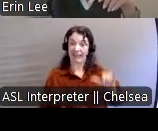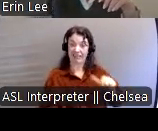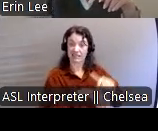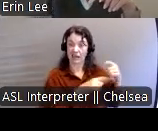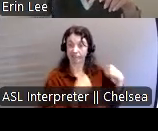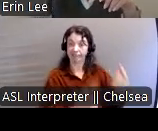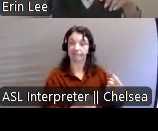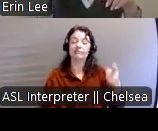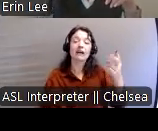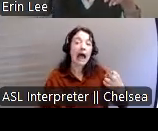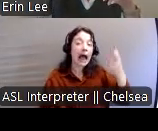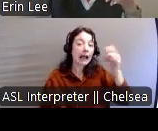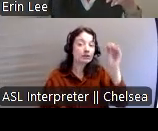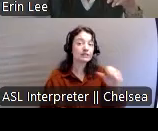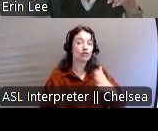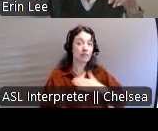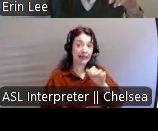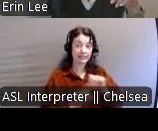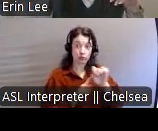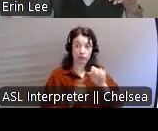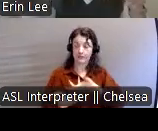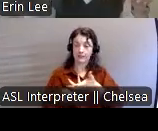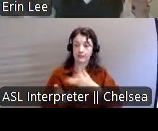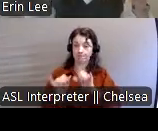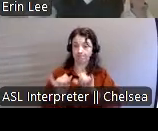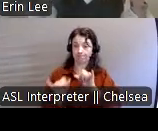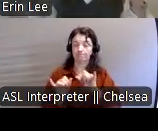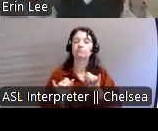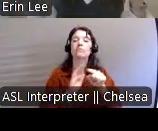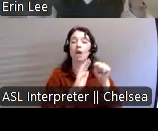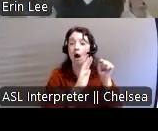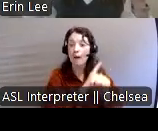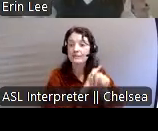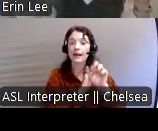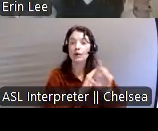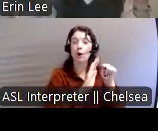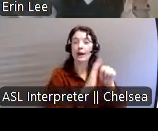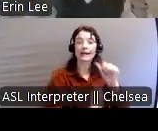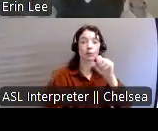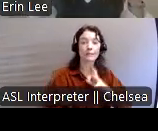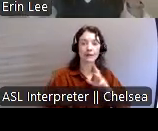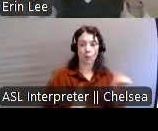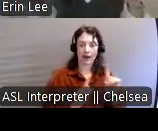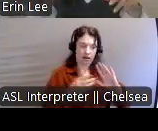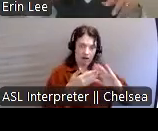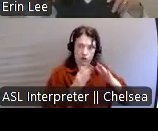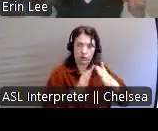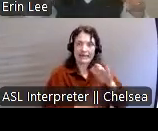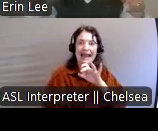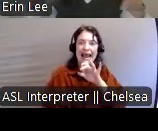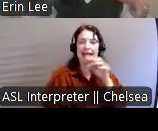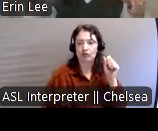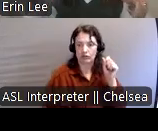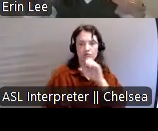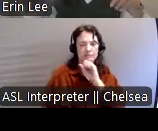of my cases are actually homicides or femicides in aging communities. And these are some of the